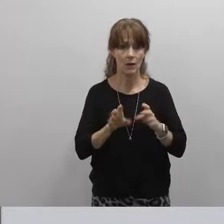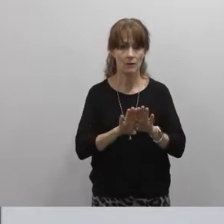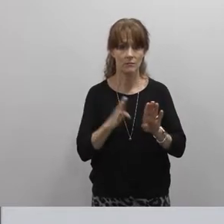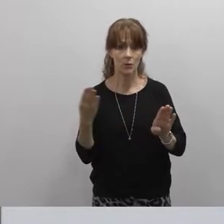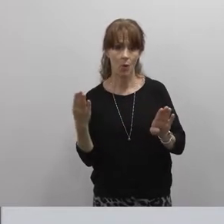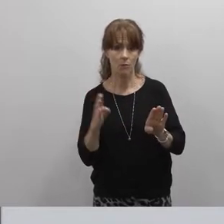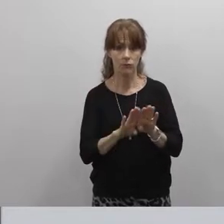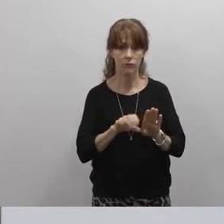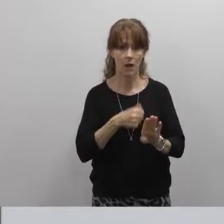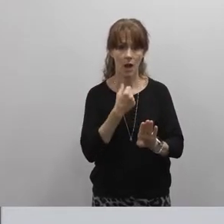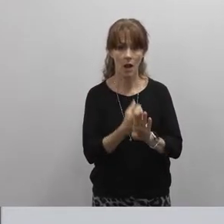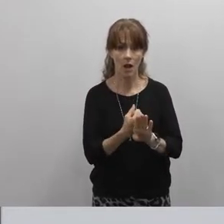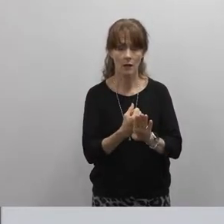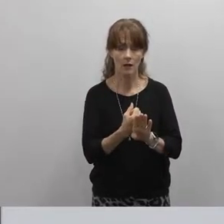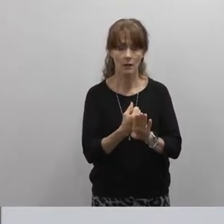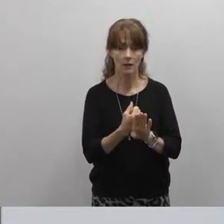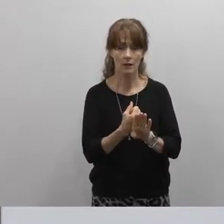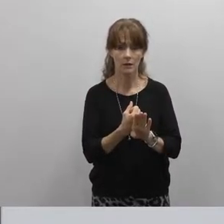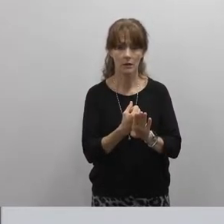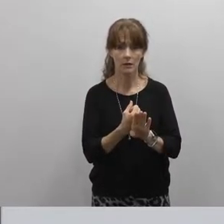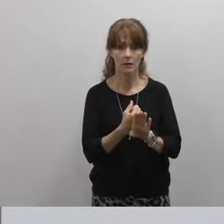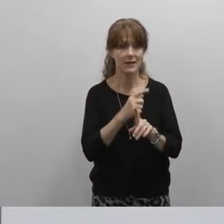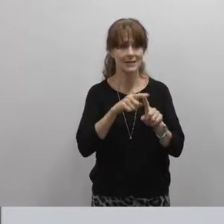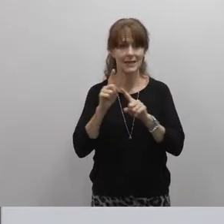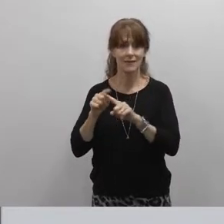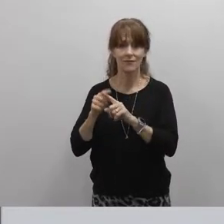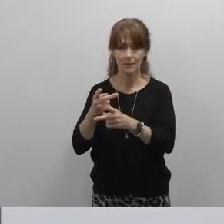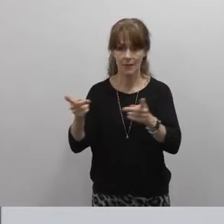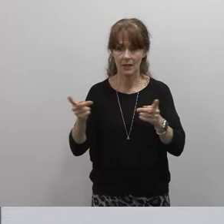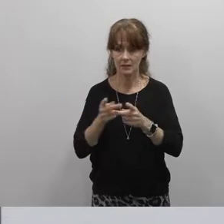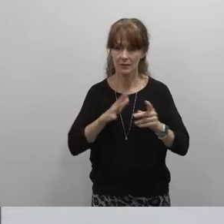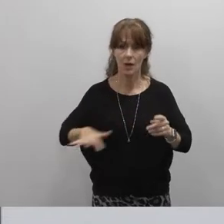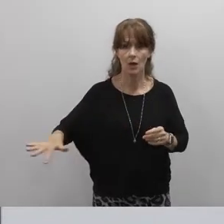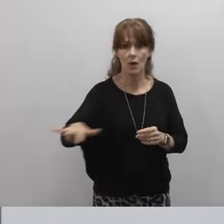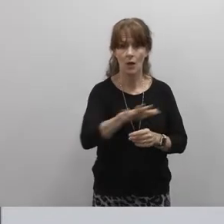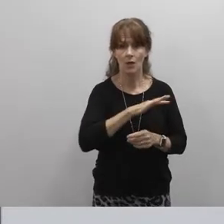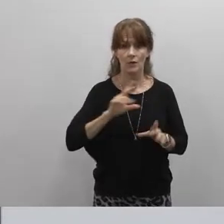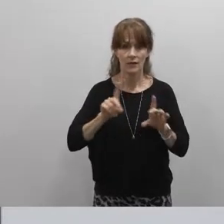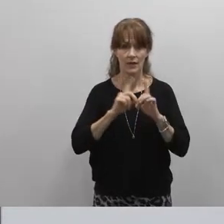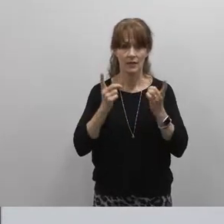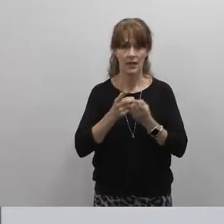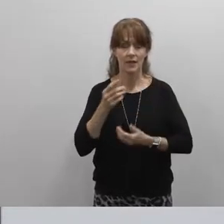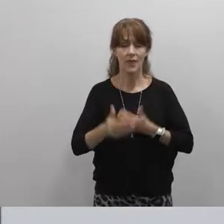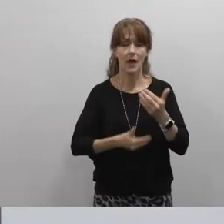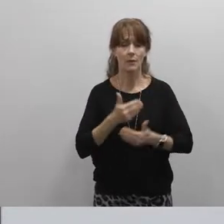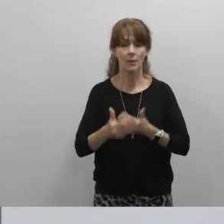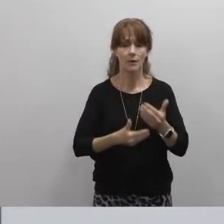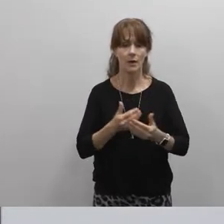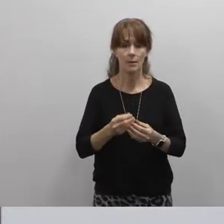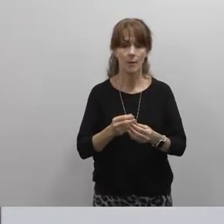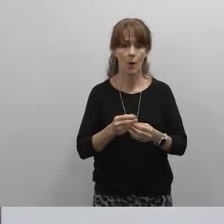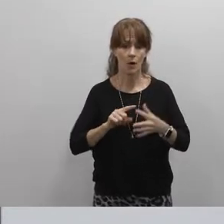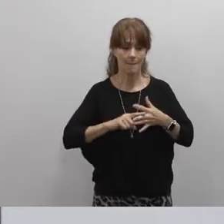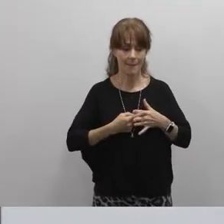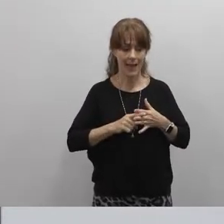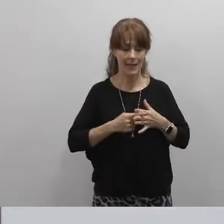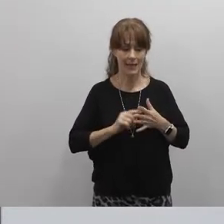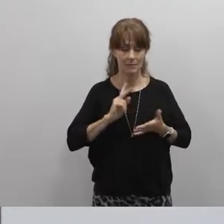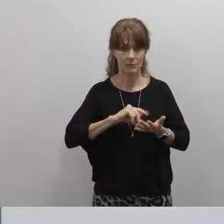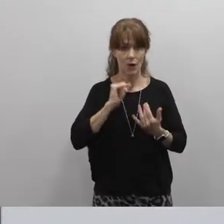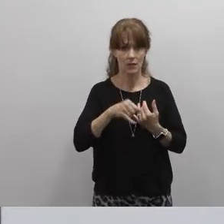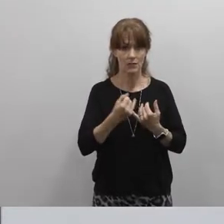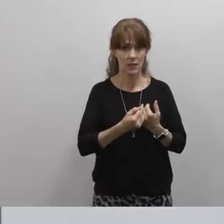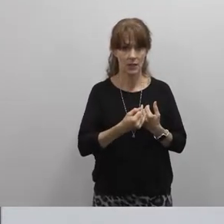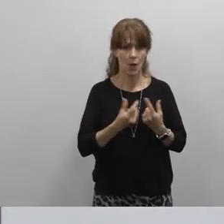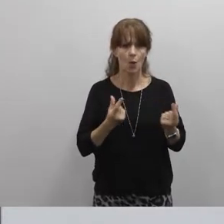at four school sites and different facilities across the district. We'd like that process to really serve as more of a pilot project to inform us on what